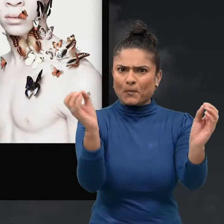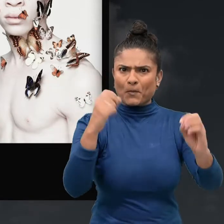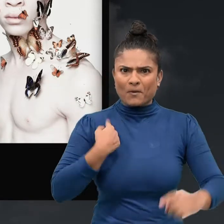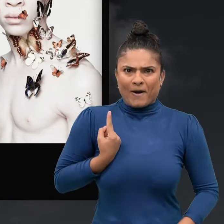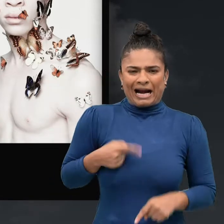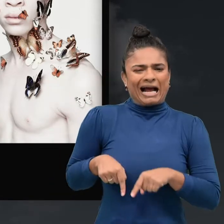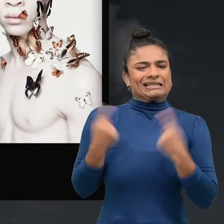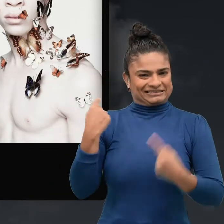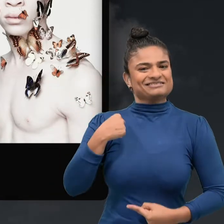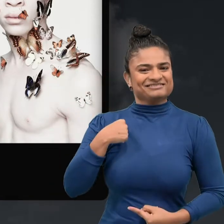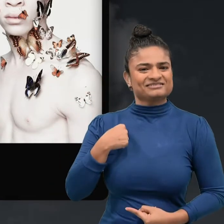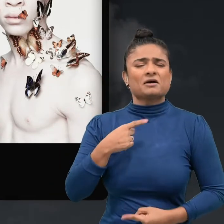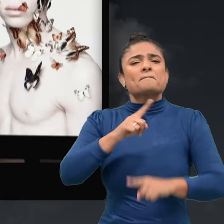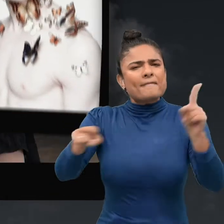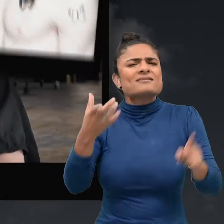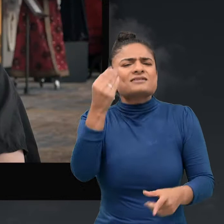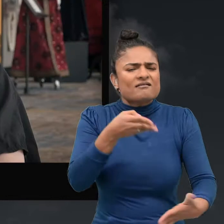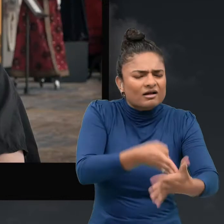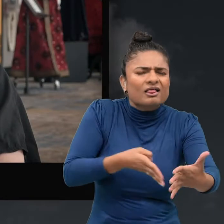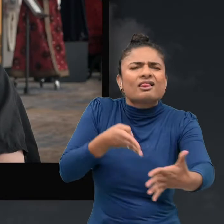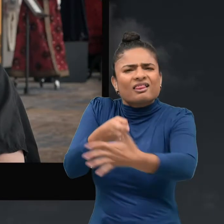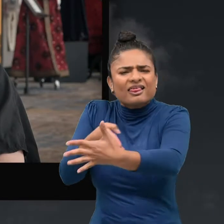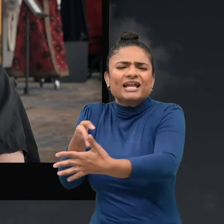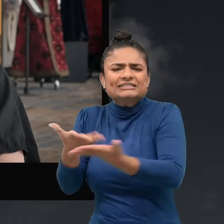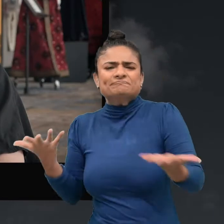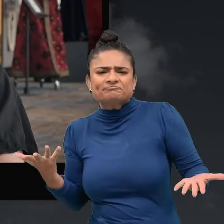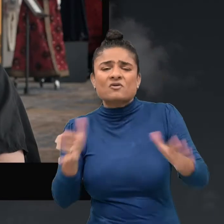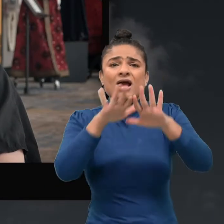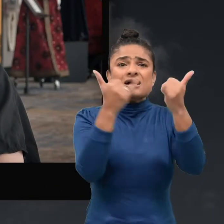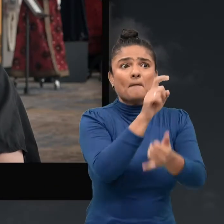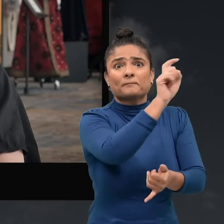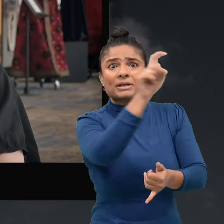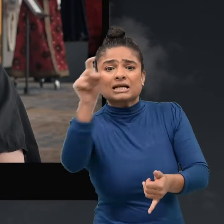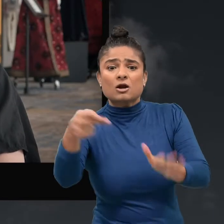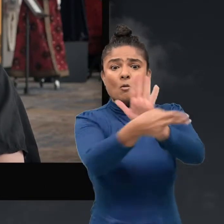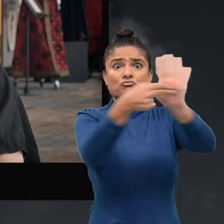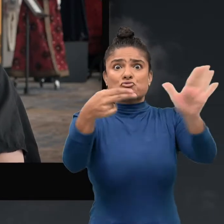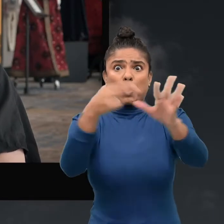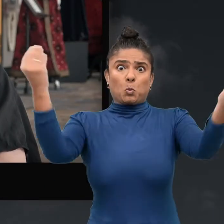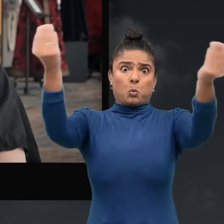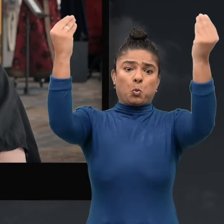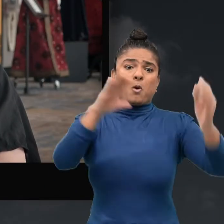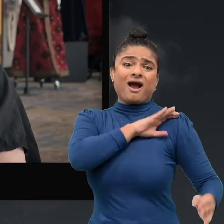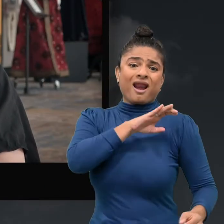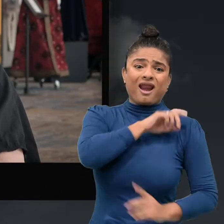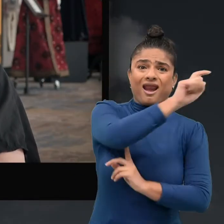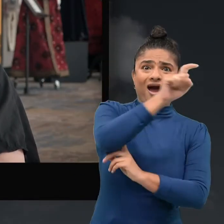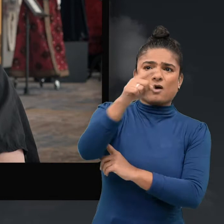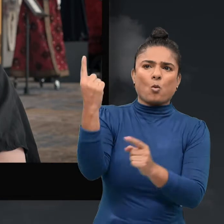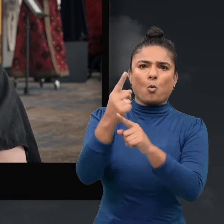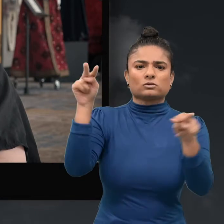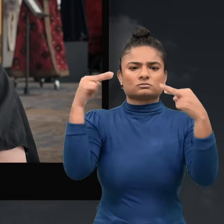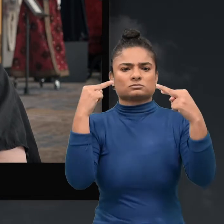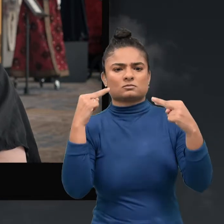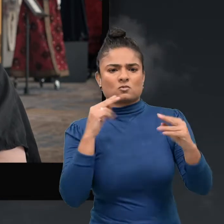that doesn't exist. There was a lot of hurdles where, a lot of big companies, big brands, big clients,